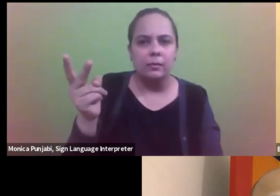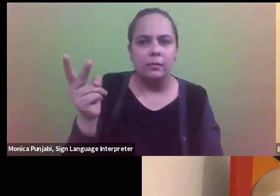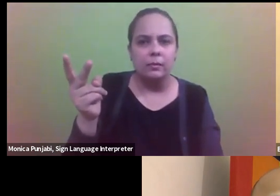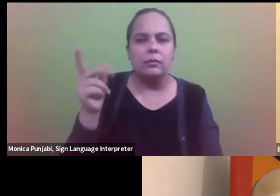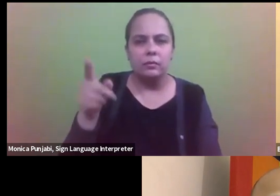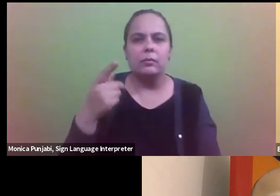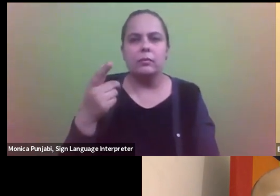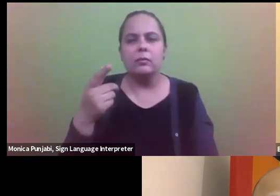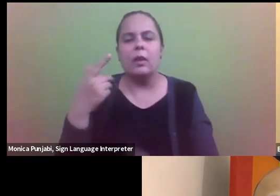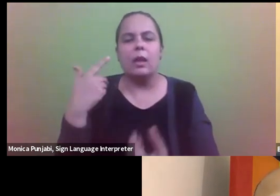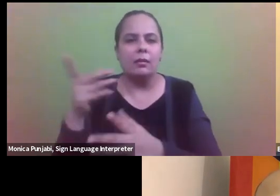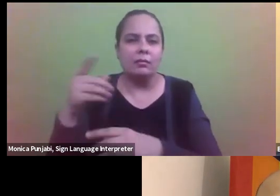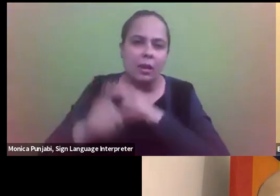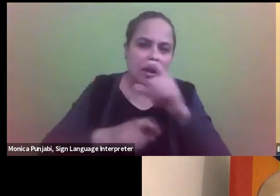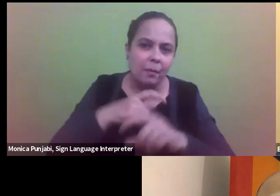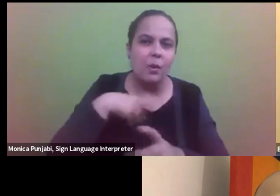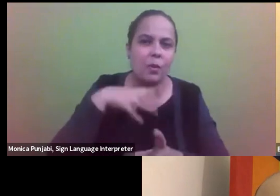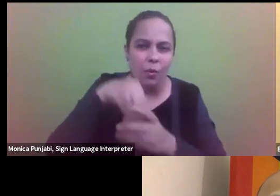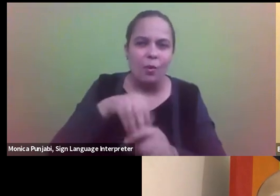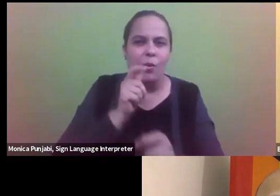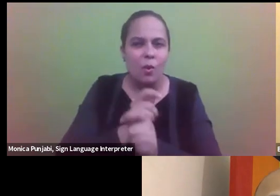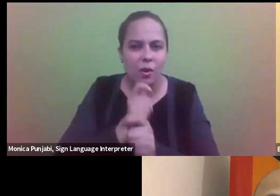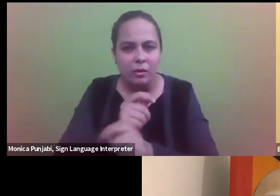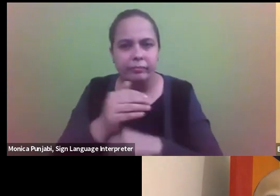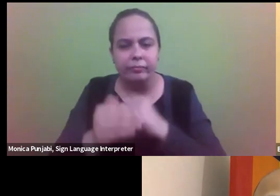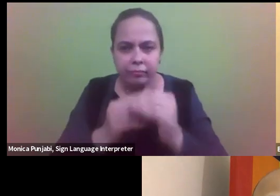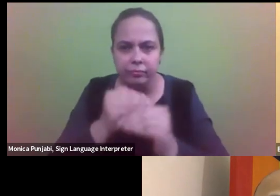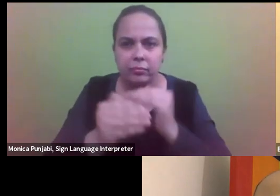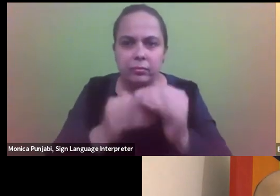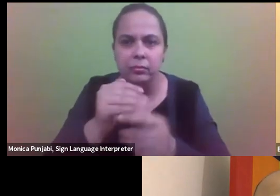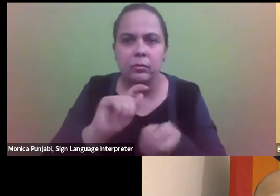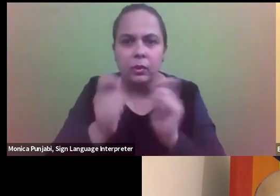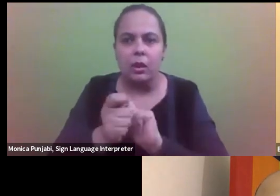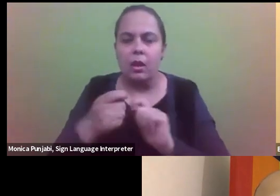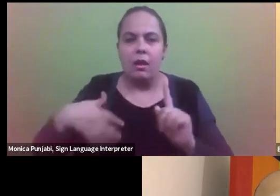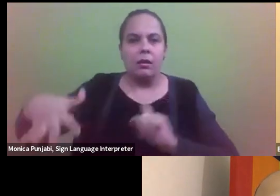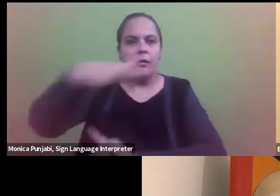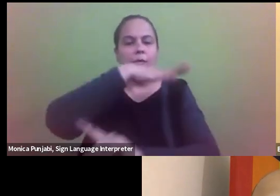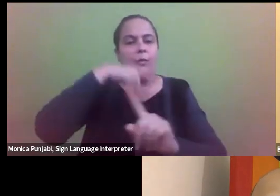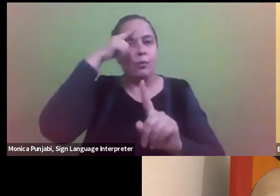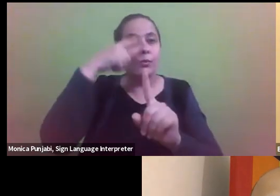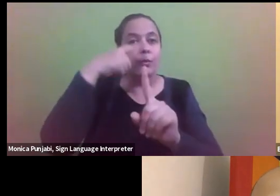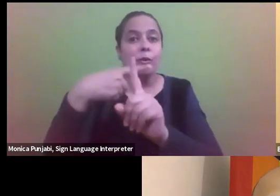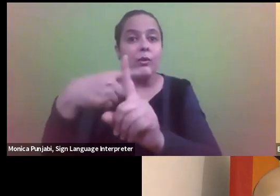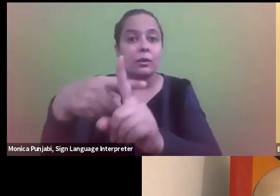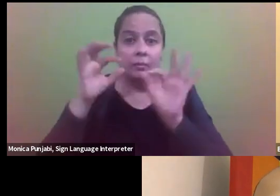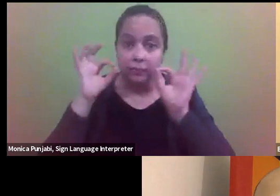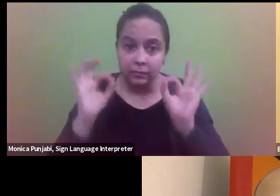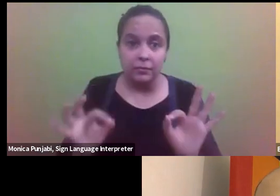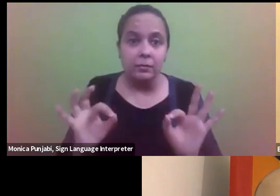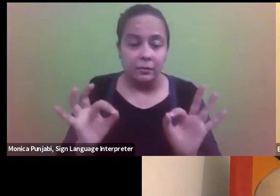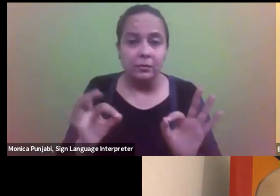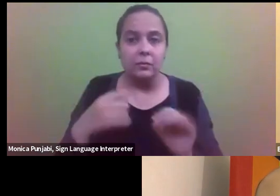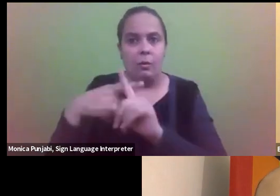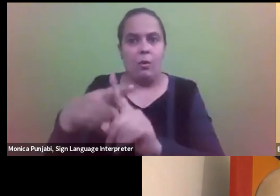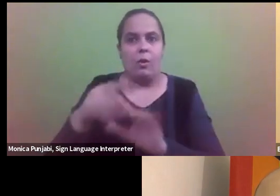supply diversity skill set in me, and then created a very conducive environment for me to work in as well. So after Kellogg, I joined